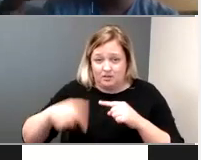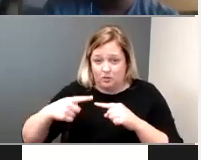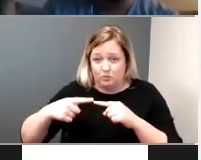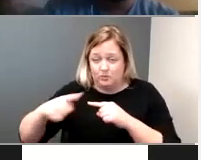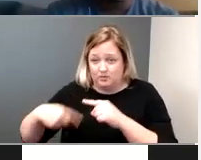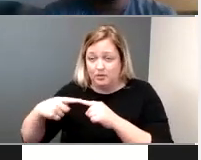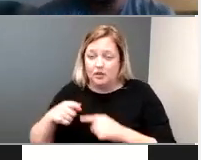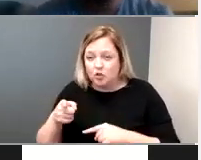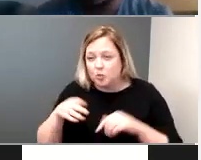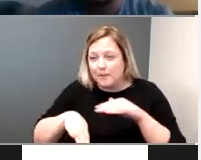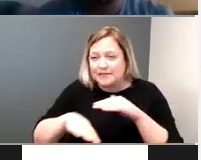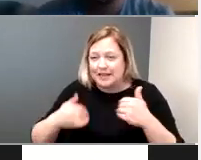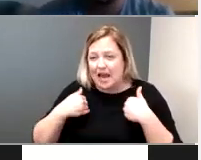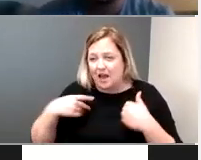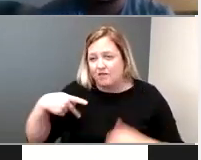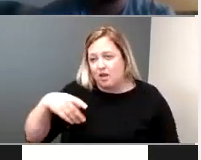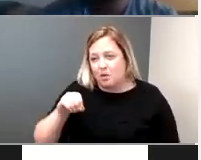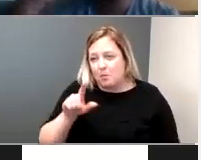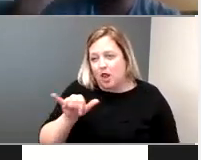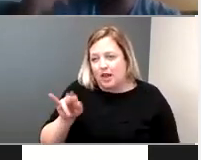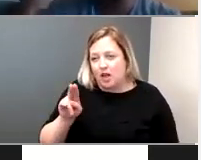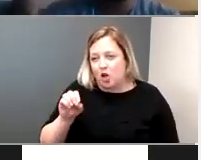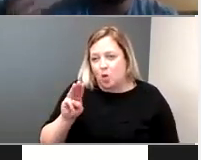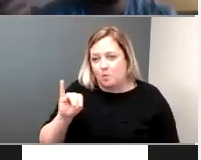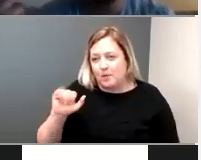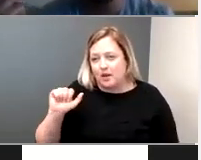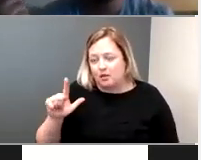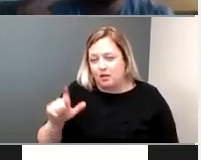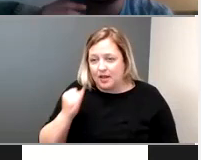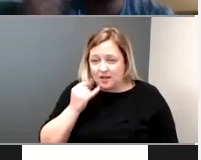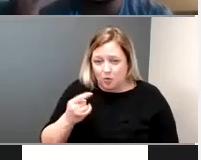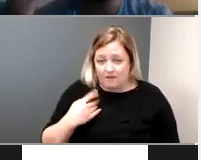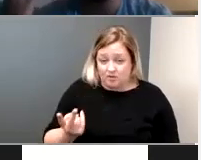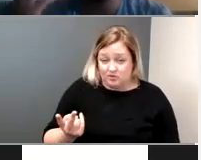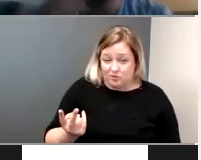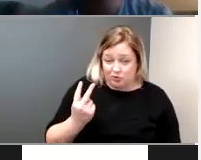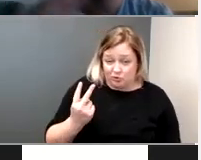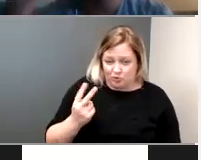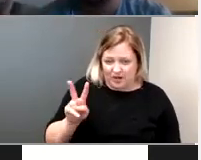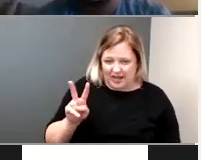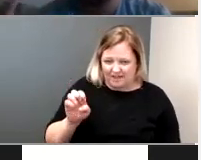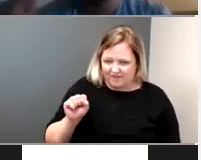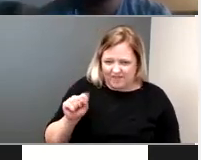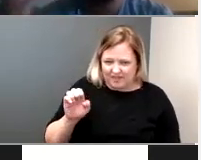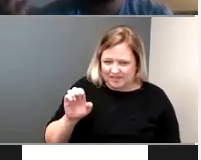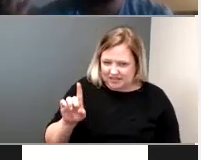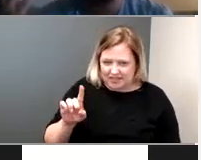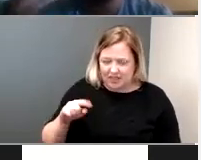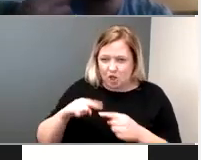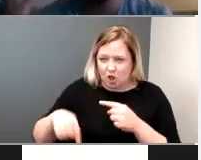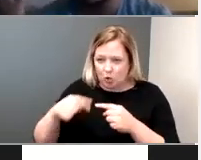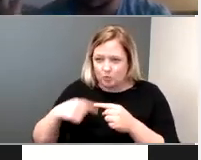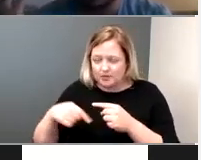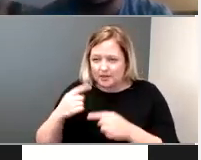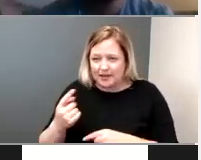a polynomial function for complexity. If you have two nested loops, just think about it in terms of n squared. Three nested